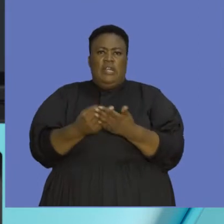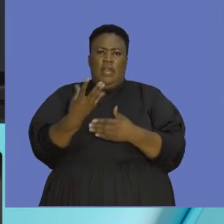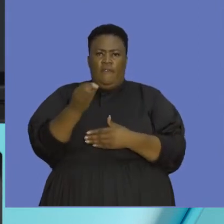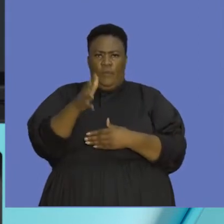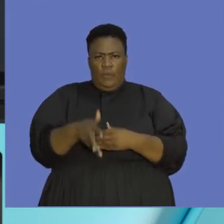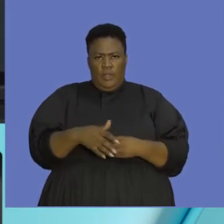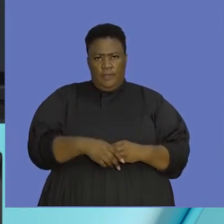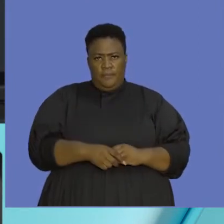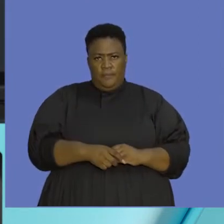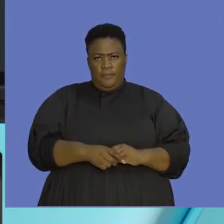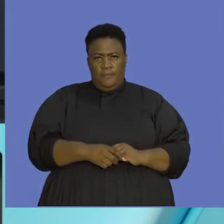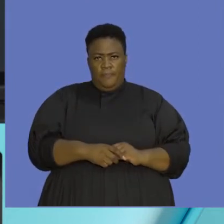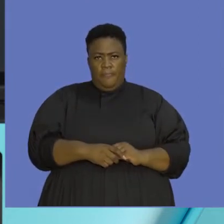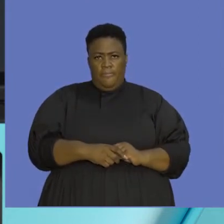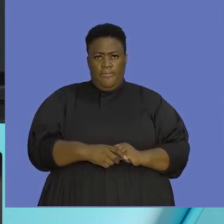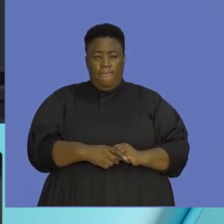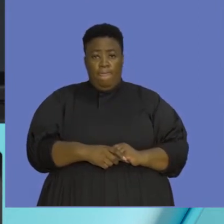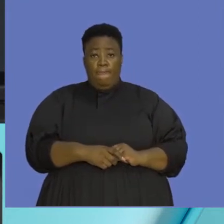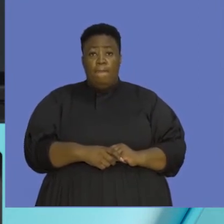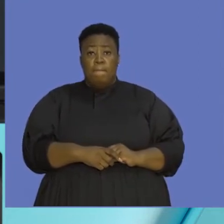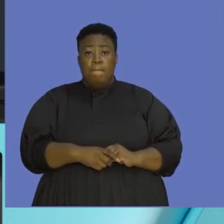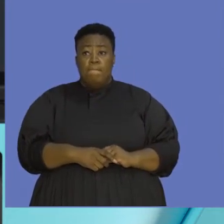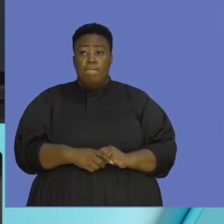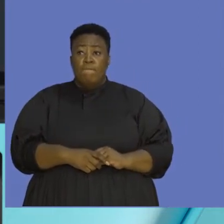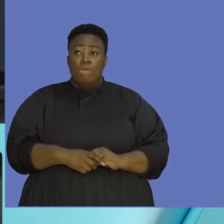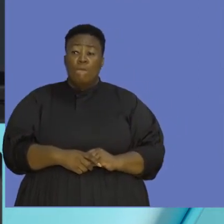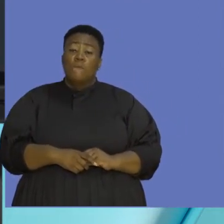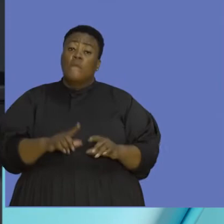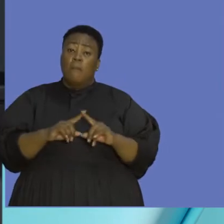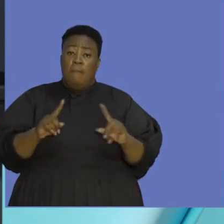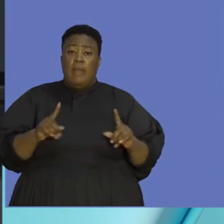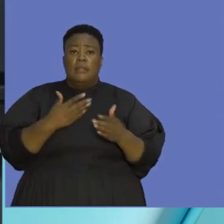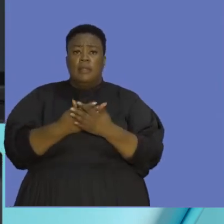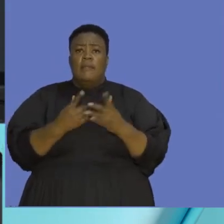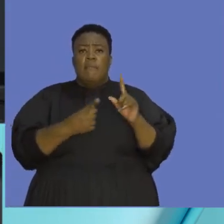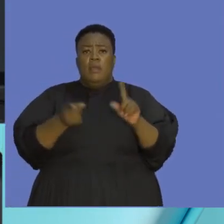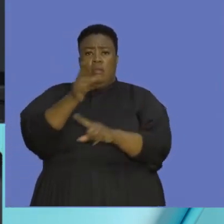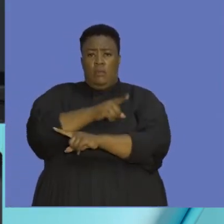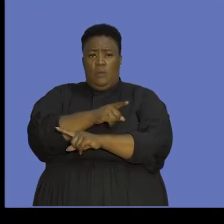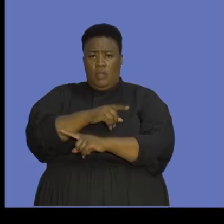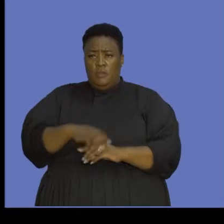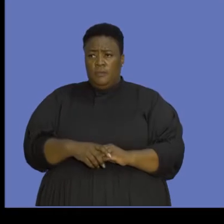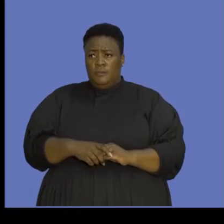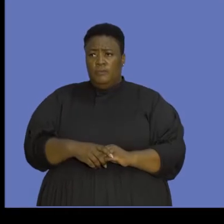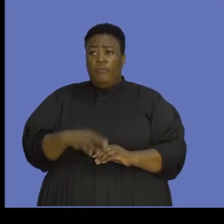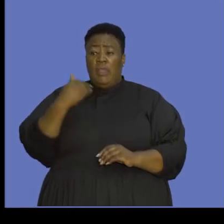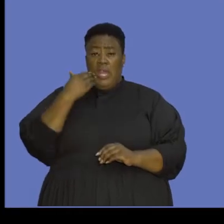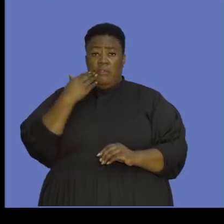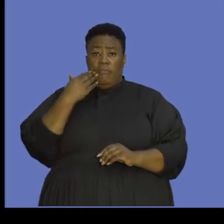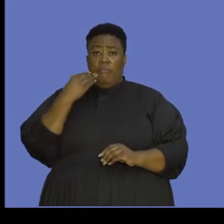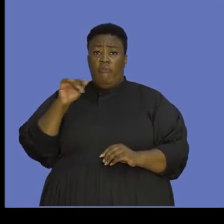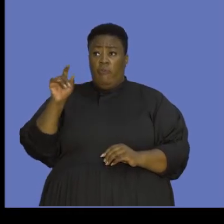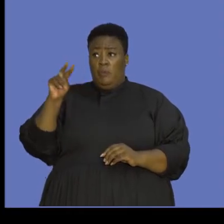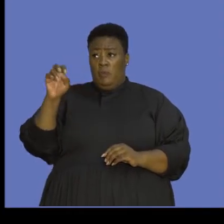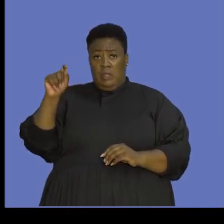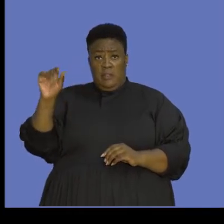the same multiple. But it does the other way around as well. If the net force